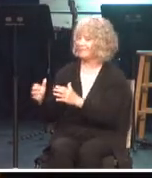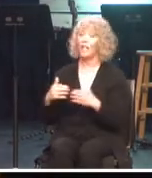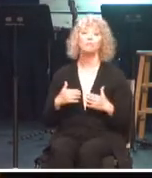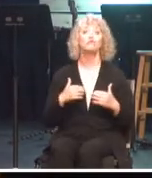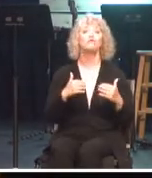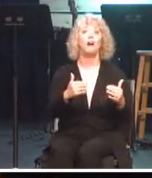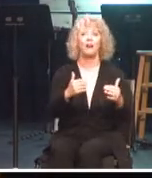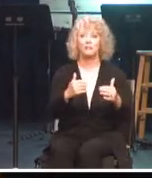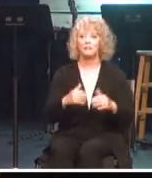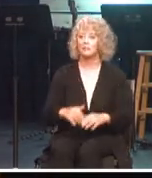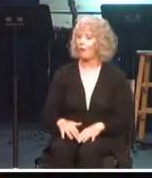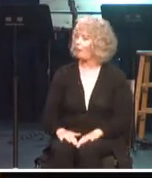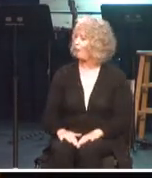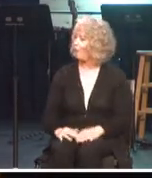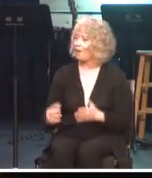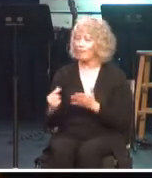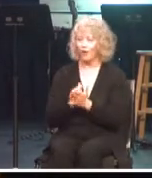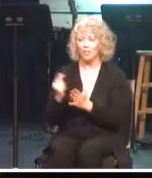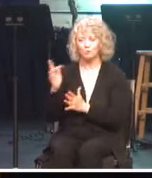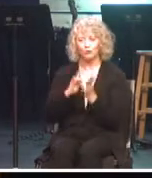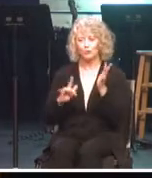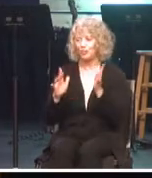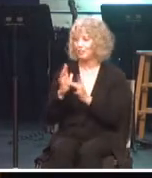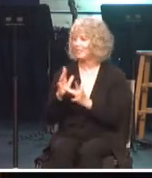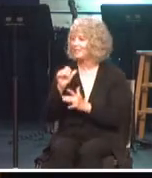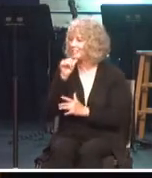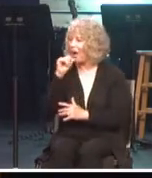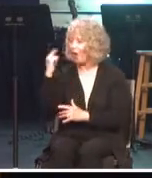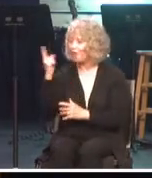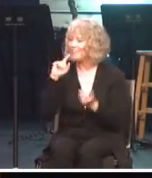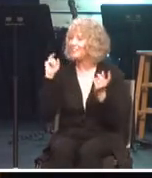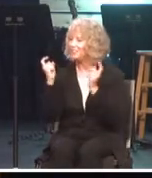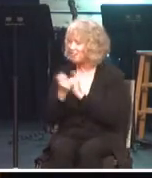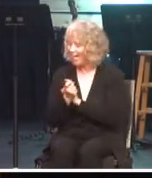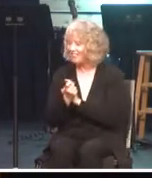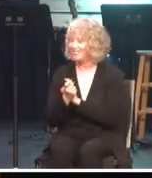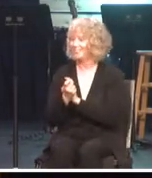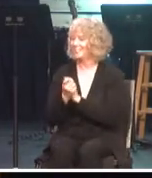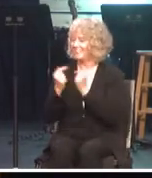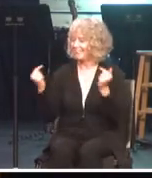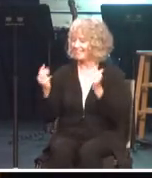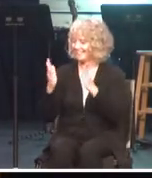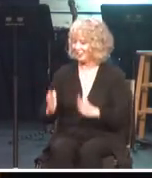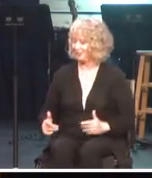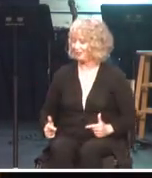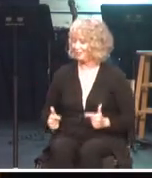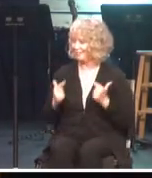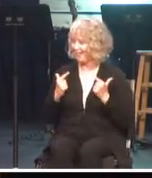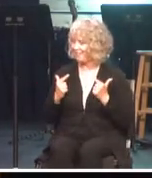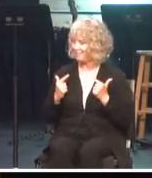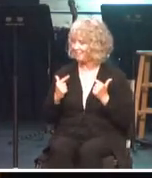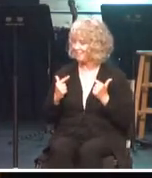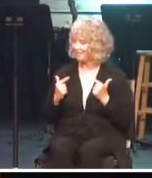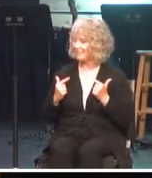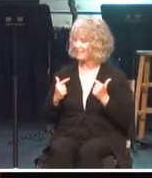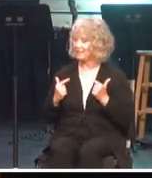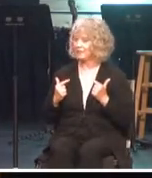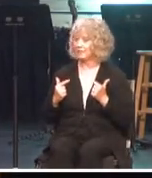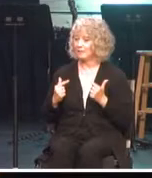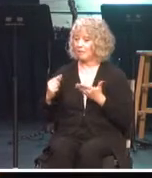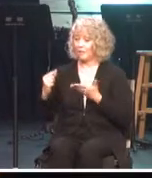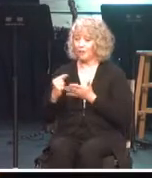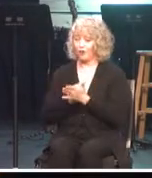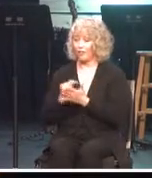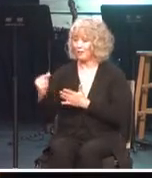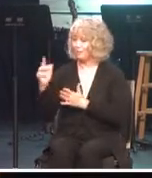The gospel of Jesus is not something that only grants conversion to the sinner. As if the gospel of Jesus